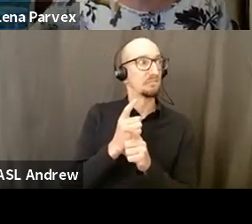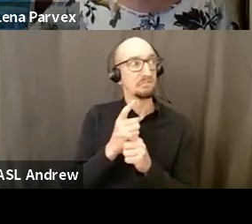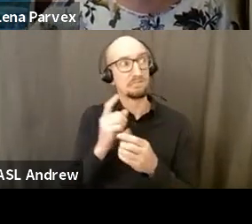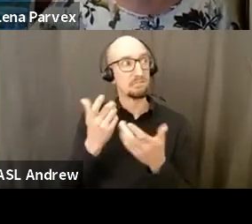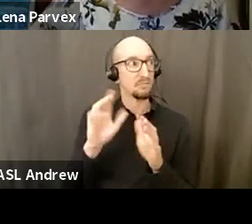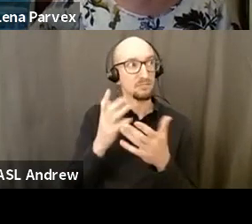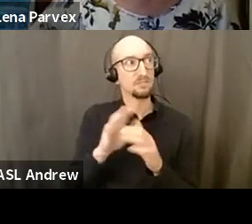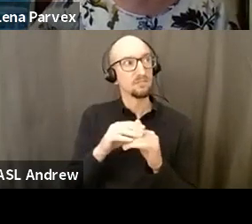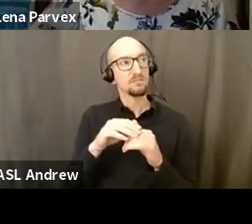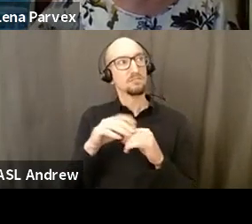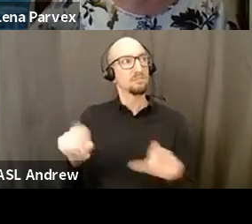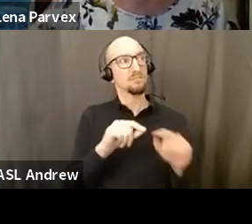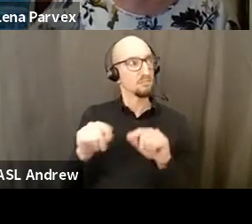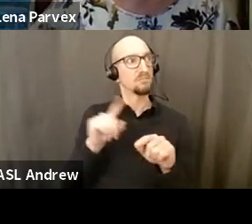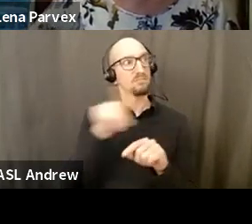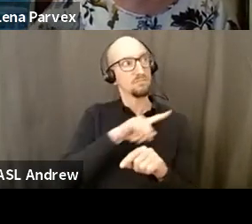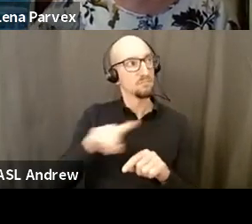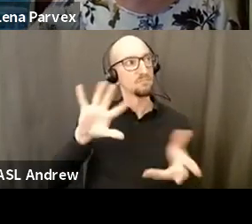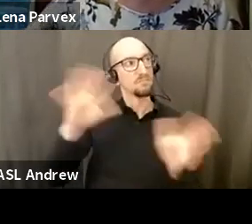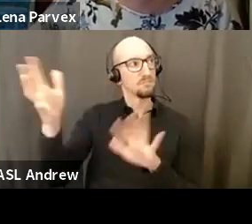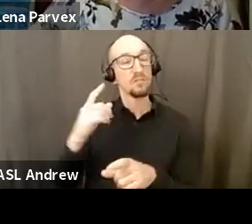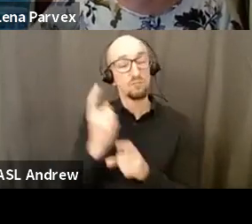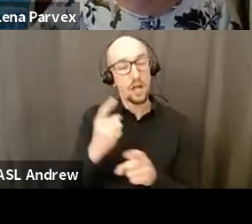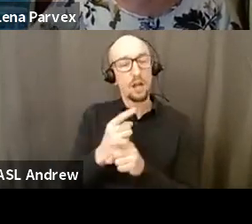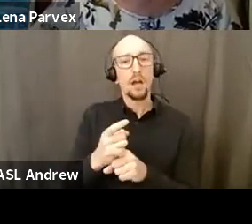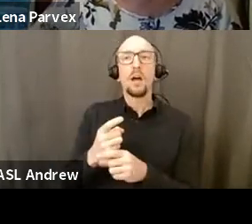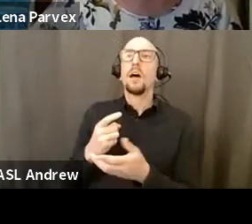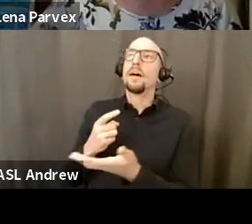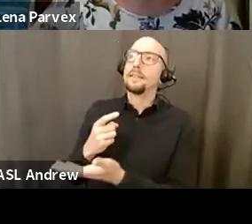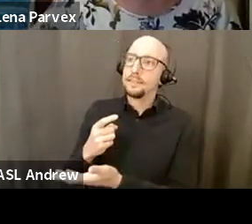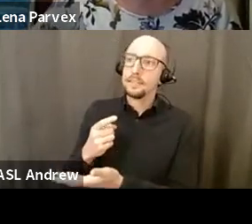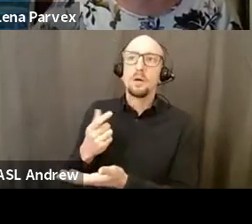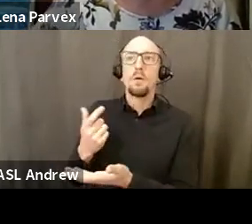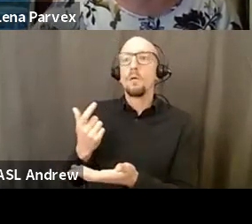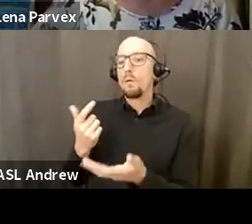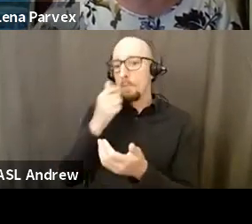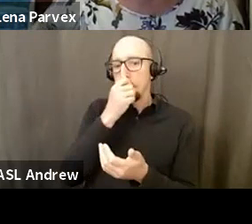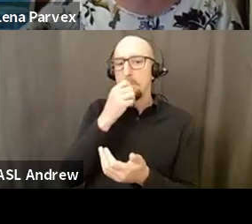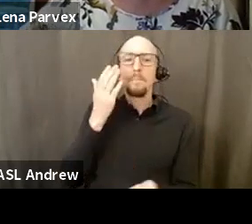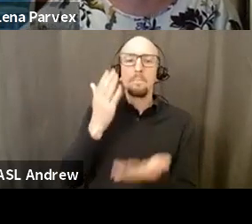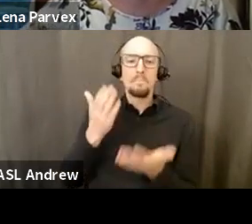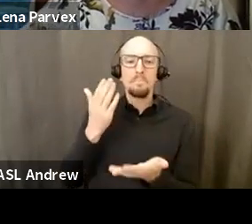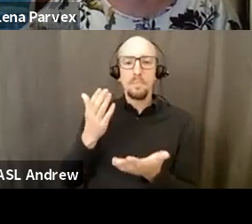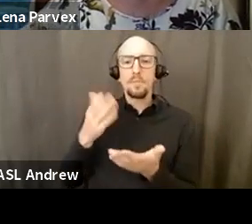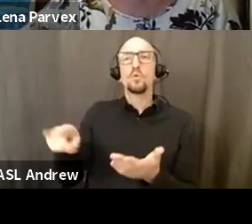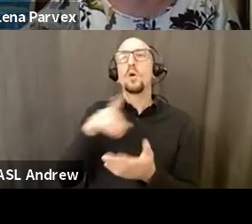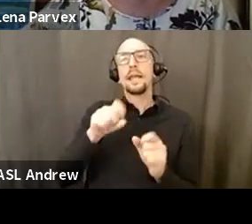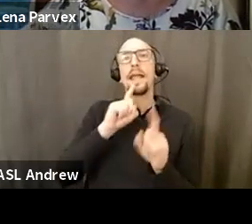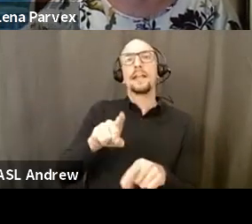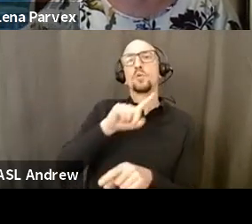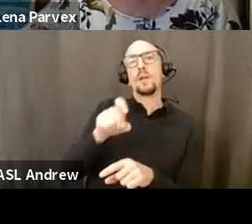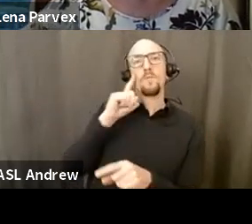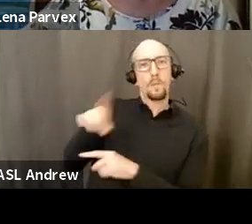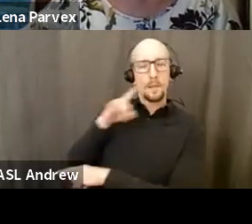all these questions. I just randomly, pick up some of you. Maybe you can help answer my kid's question.